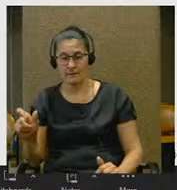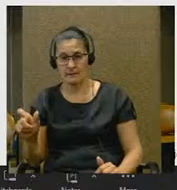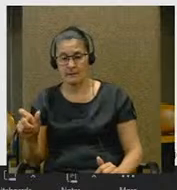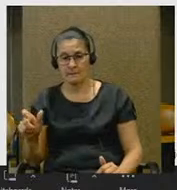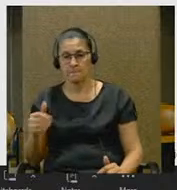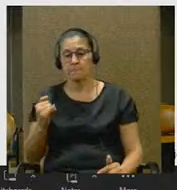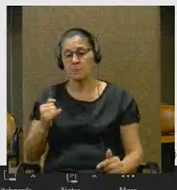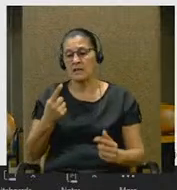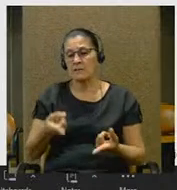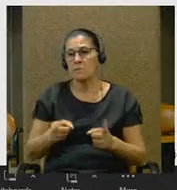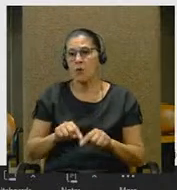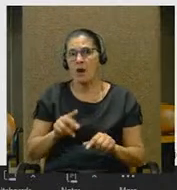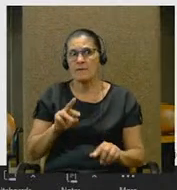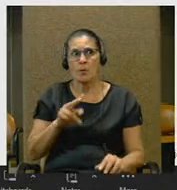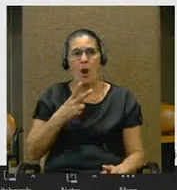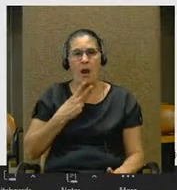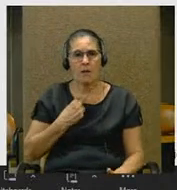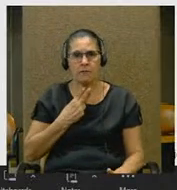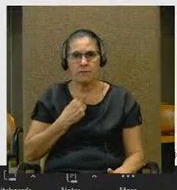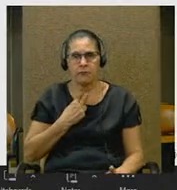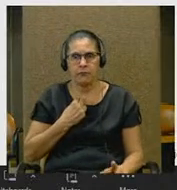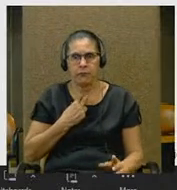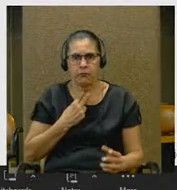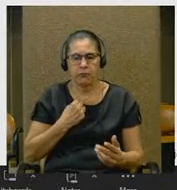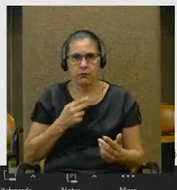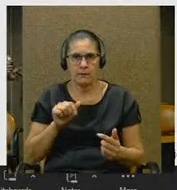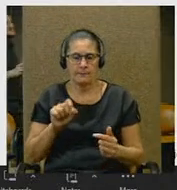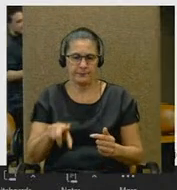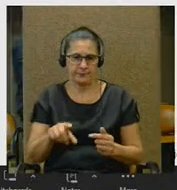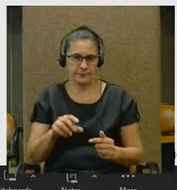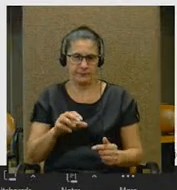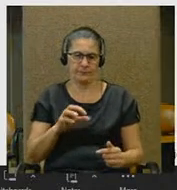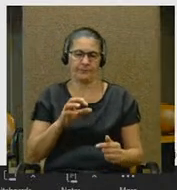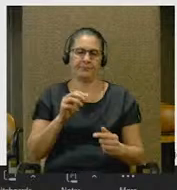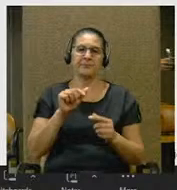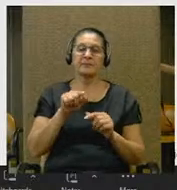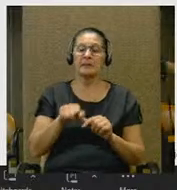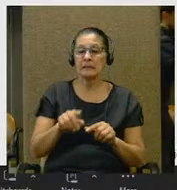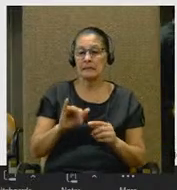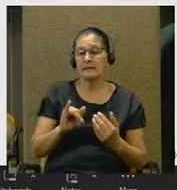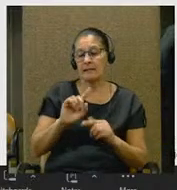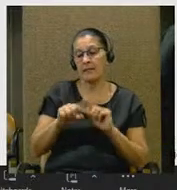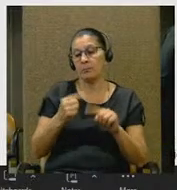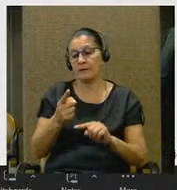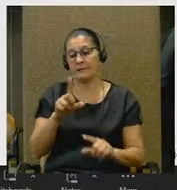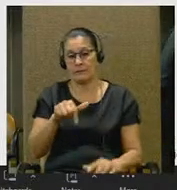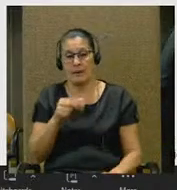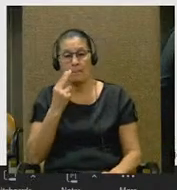addicted, who suffer from an opioid use disorder, and this can cause real problems for them and their families.